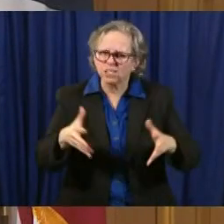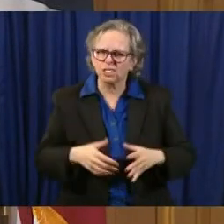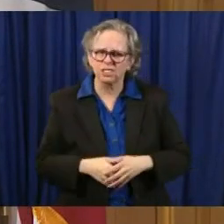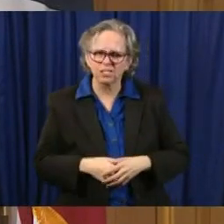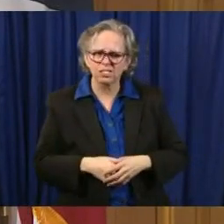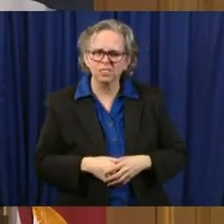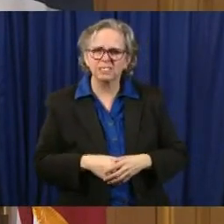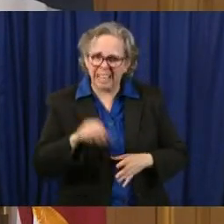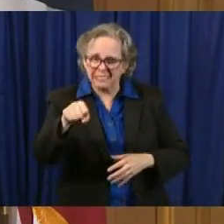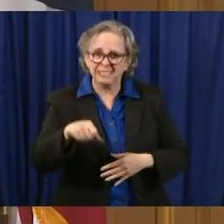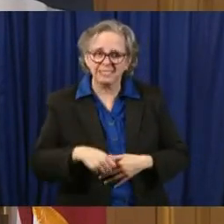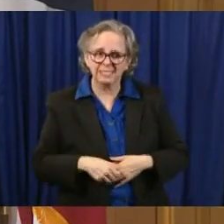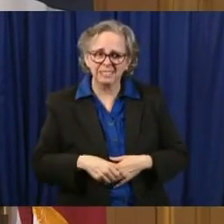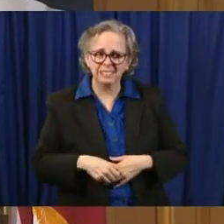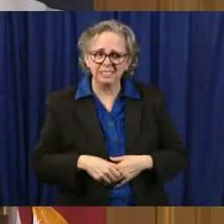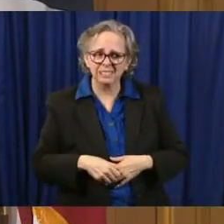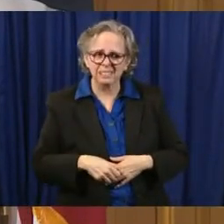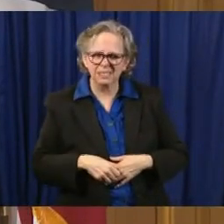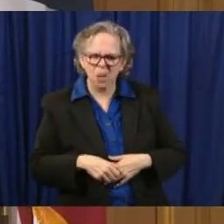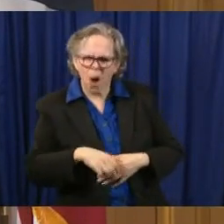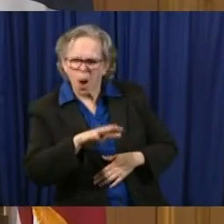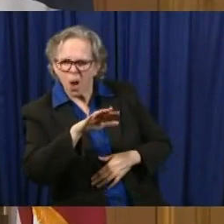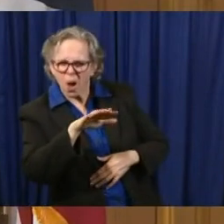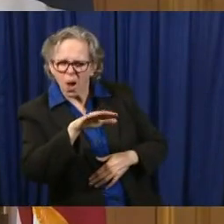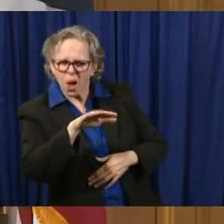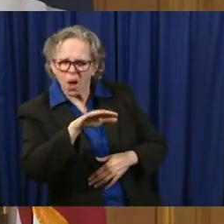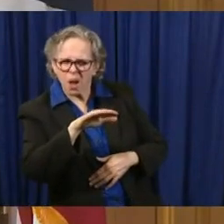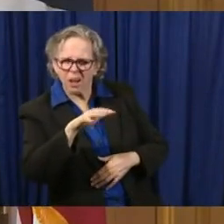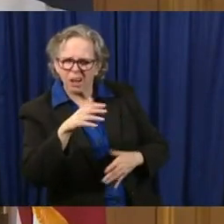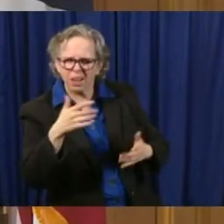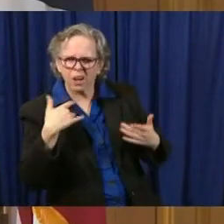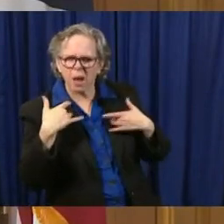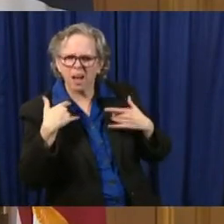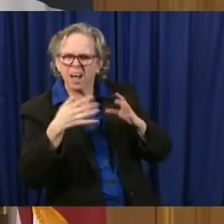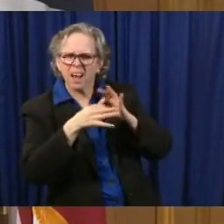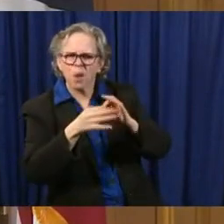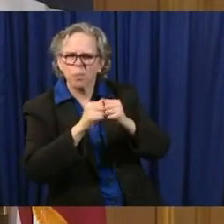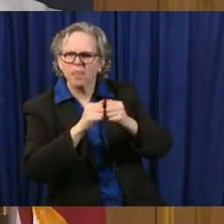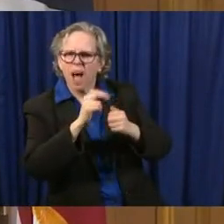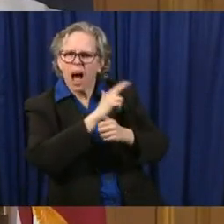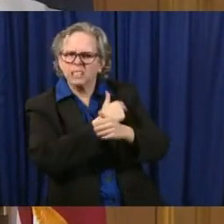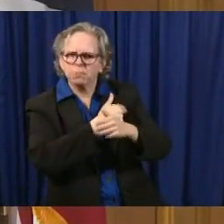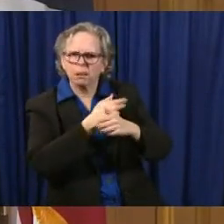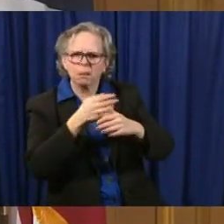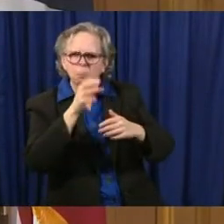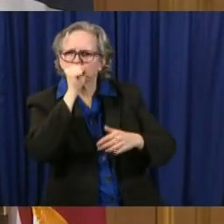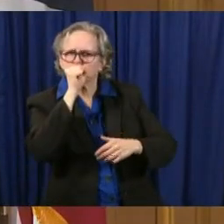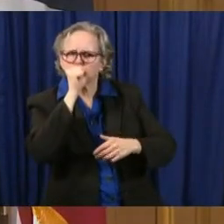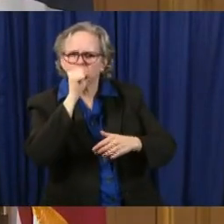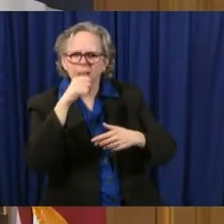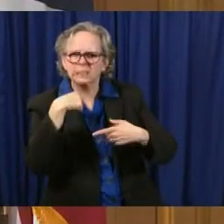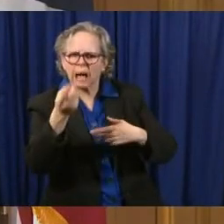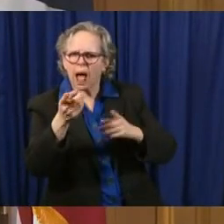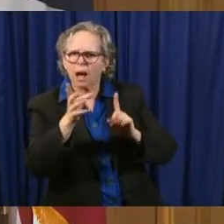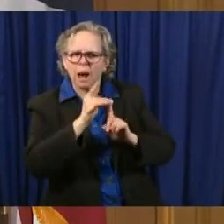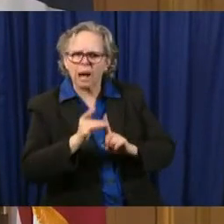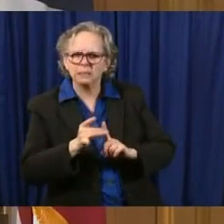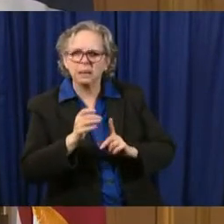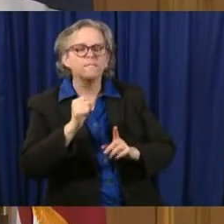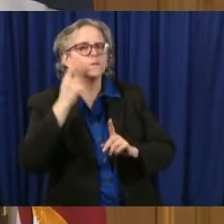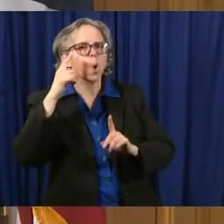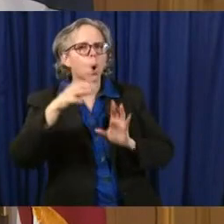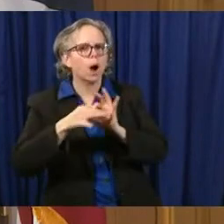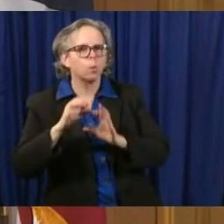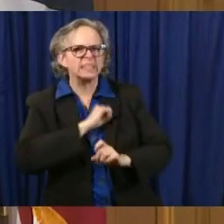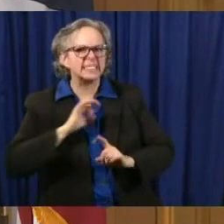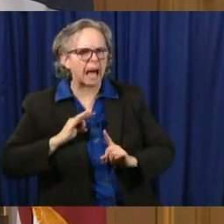Okay, concerns have also been raised about hospitals not releasing their number of infected staff. The Nursing